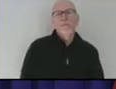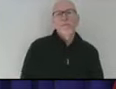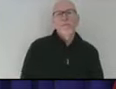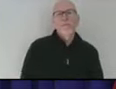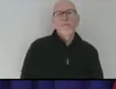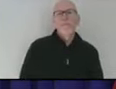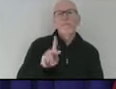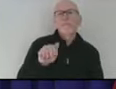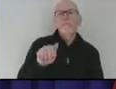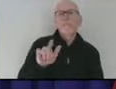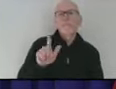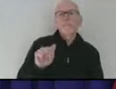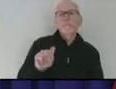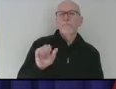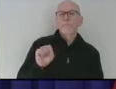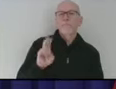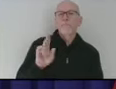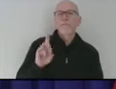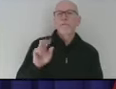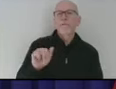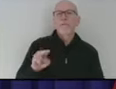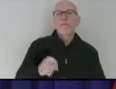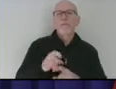Kayla Sullivan, Fox